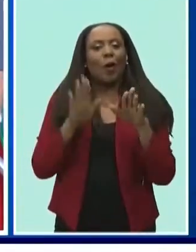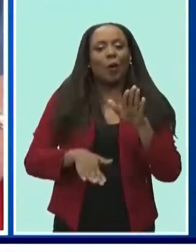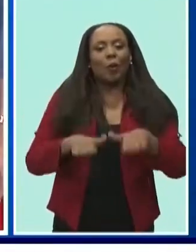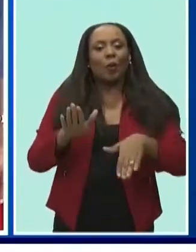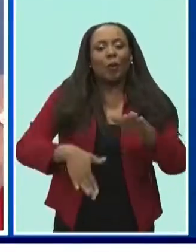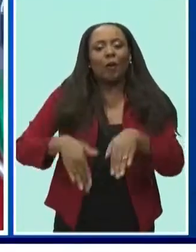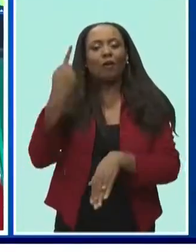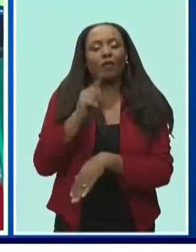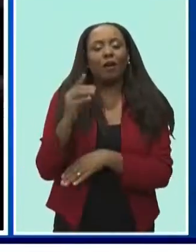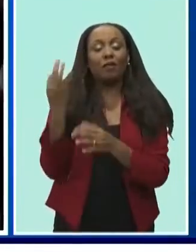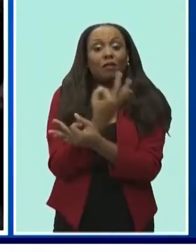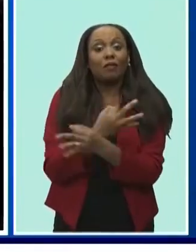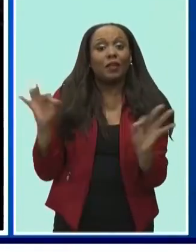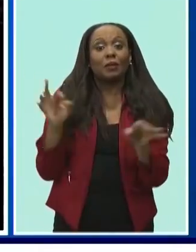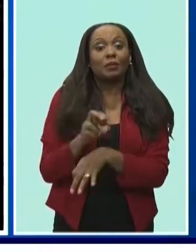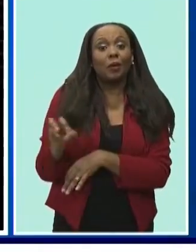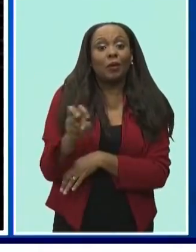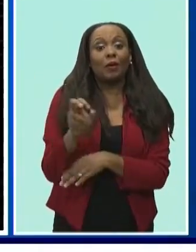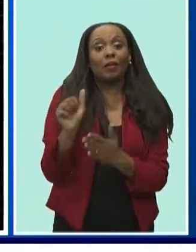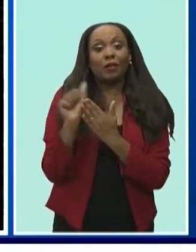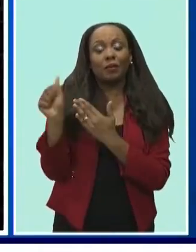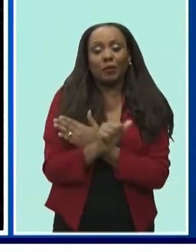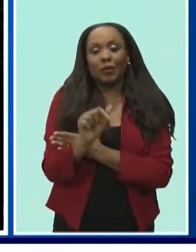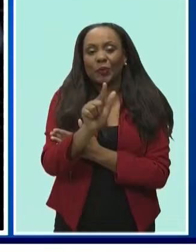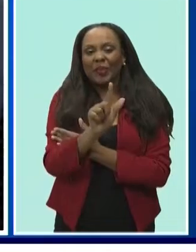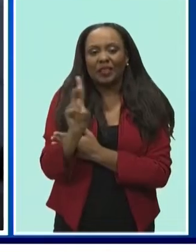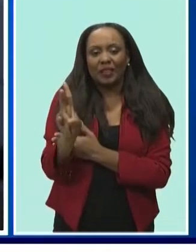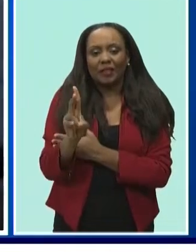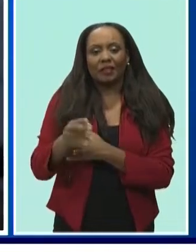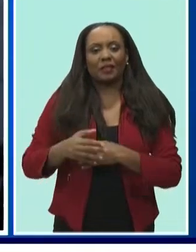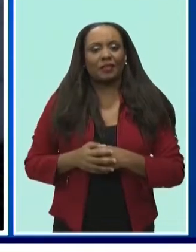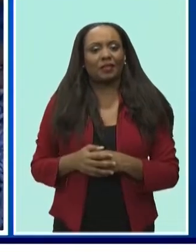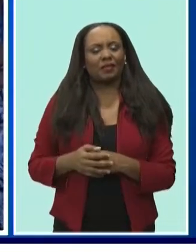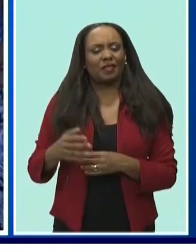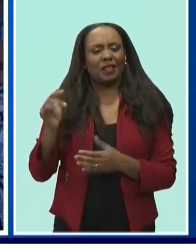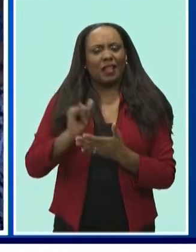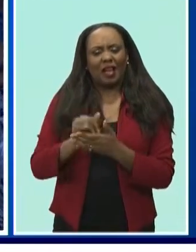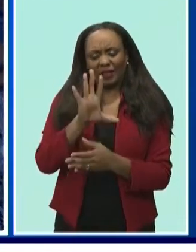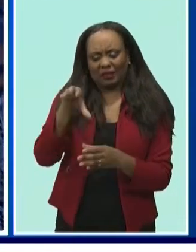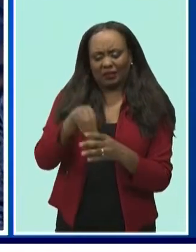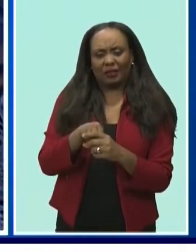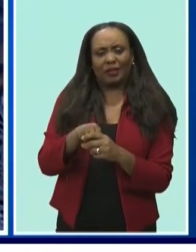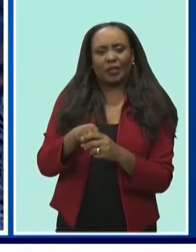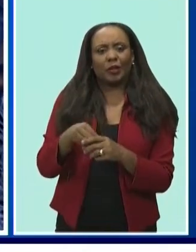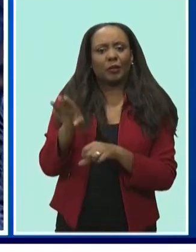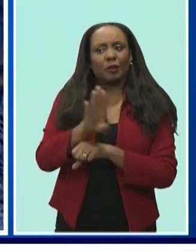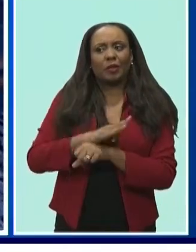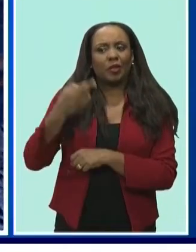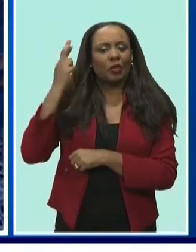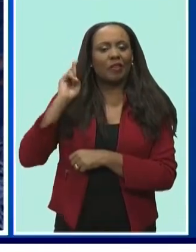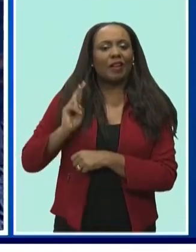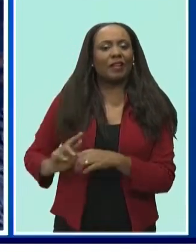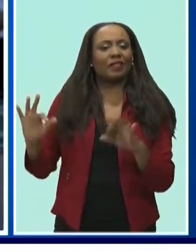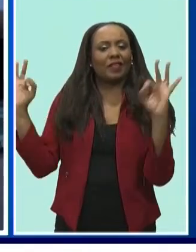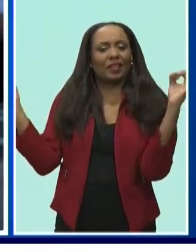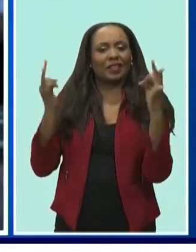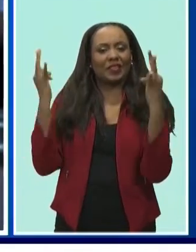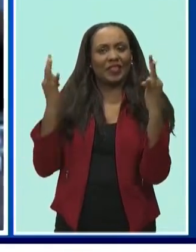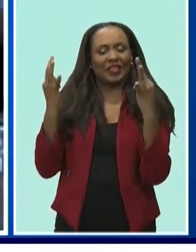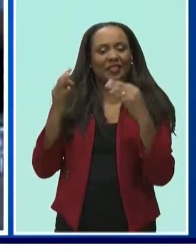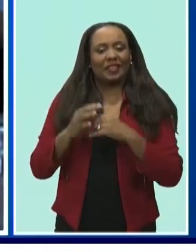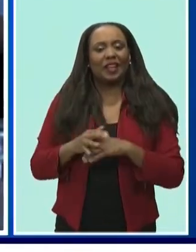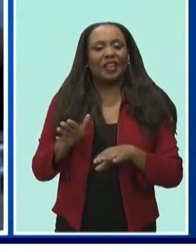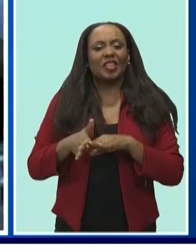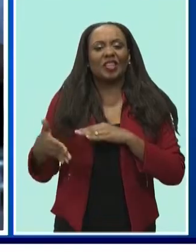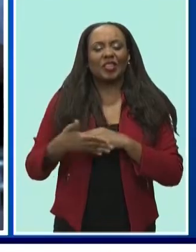tour on the 27th. It is all part of the 2019 Barbados Reggae Festival. The Jamaican artiste takes to the stage in Trinidad and Tobago